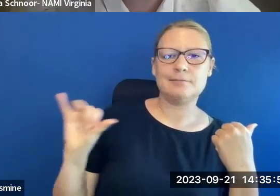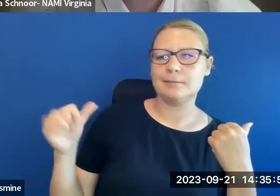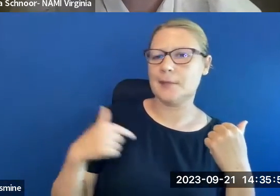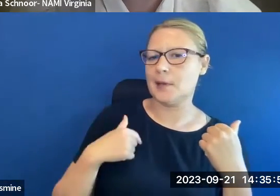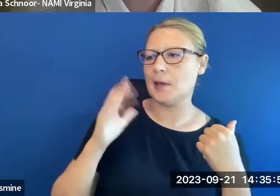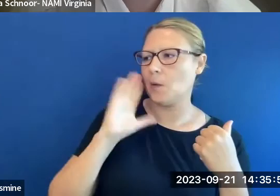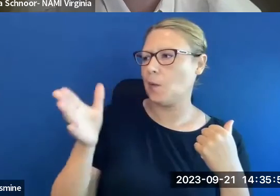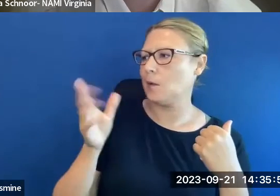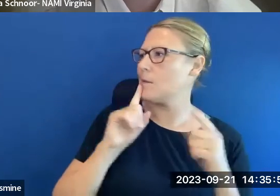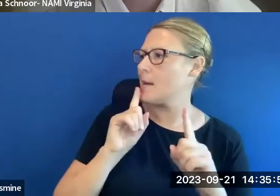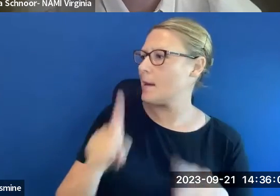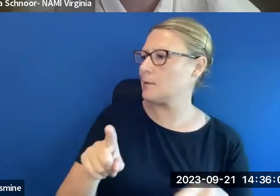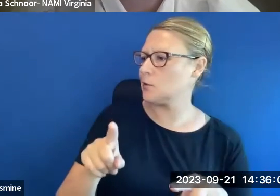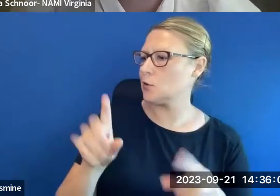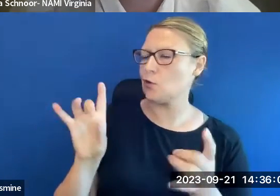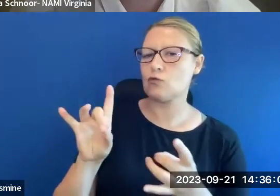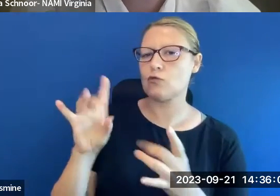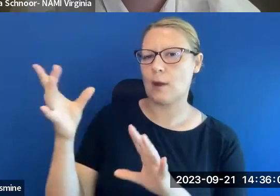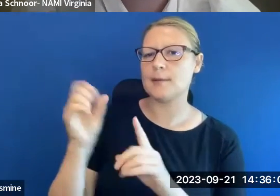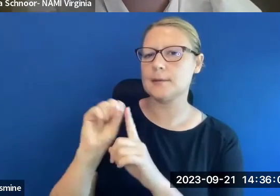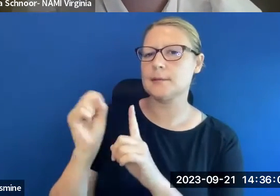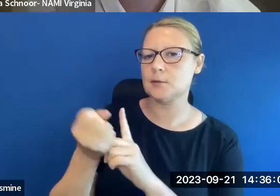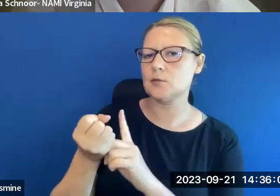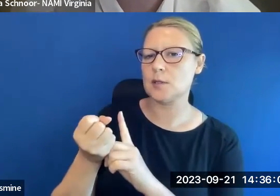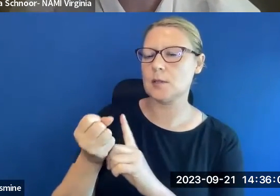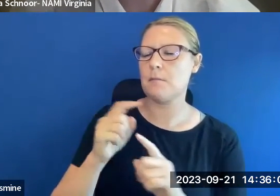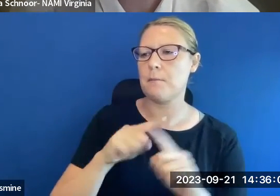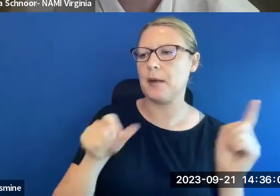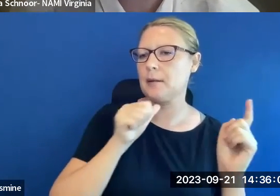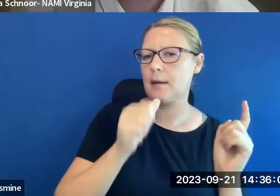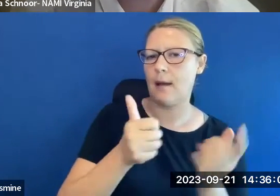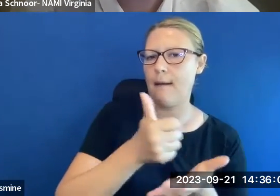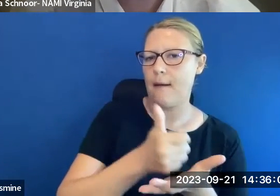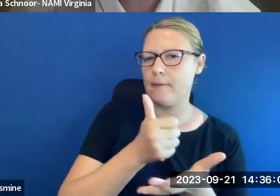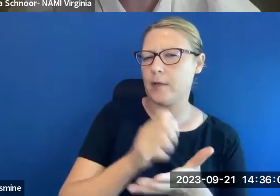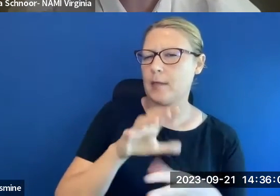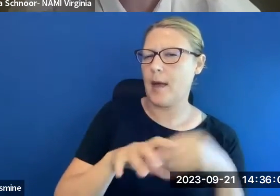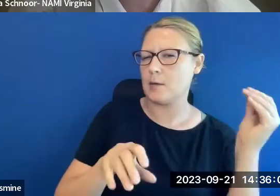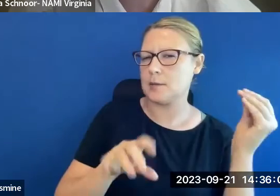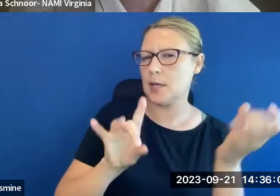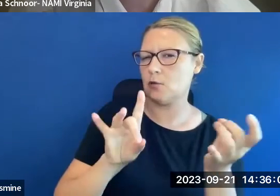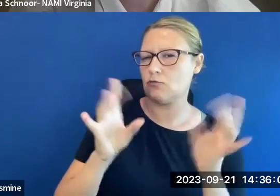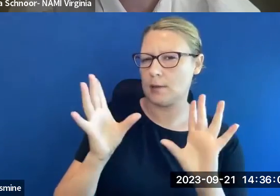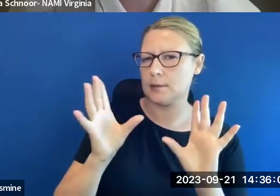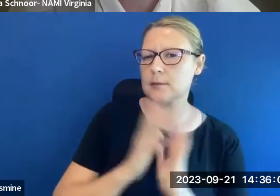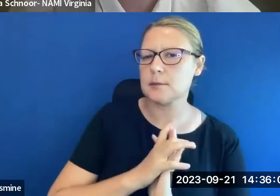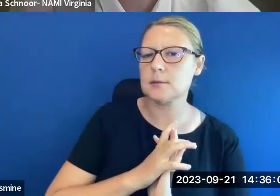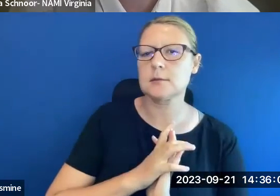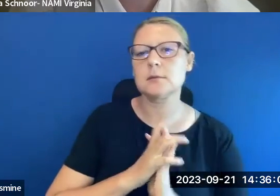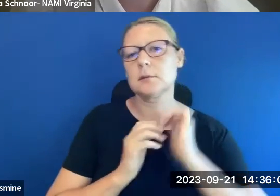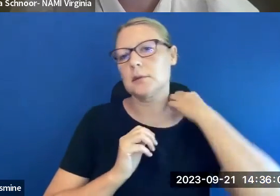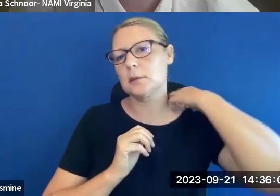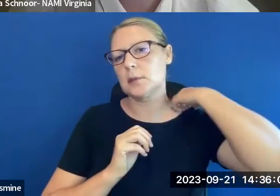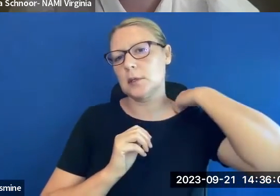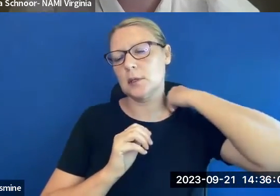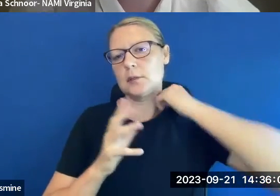crisis situations, but not necessarily a helpful tool outside of that. I do think that there are